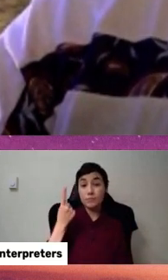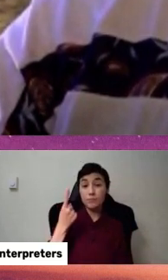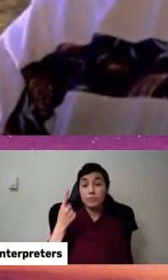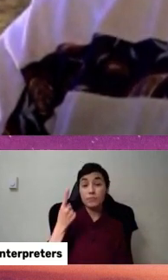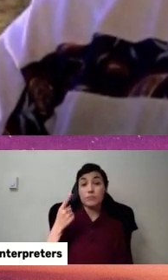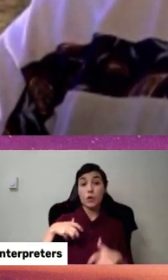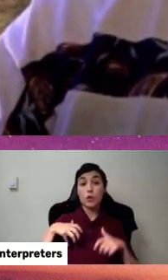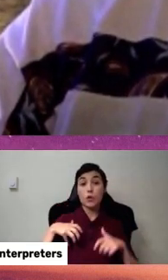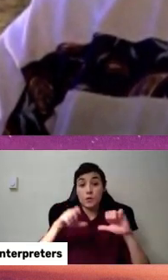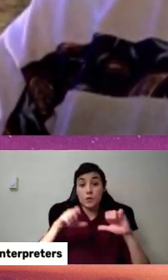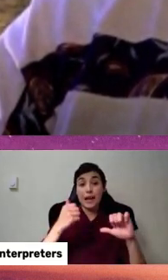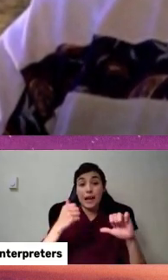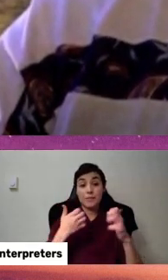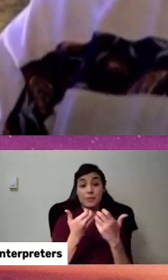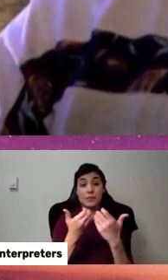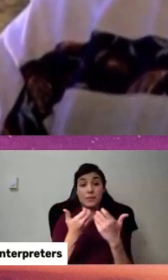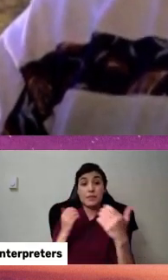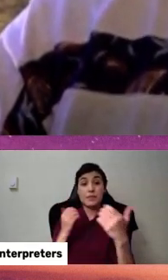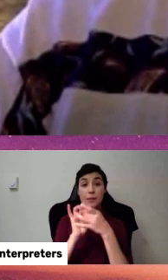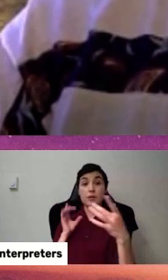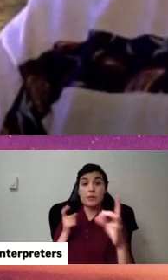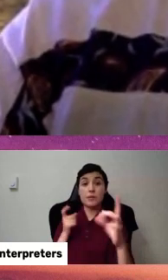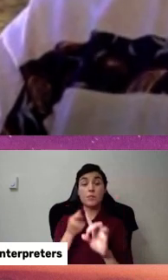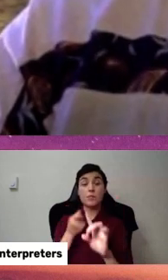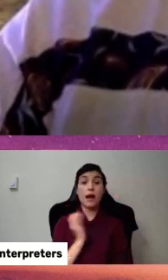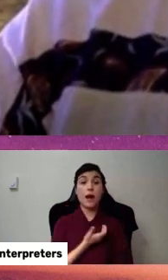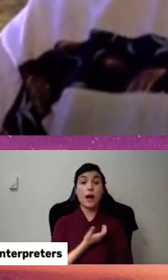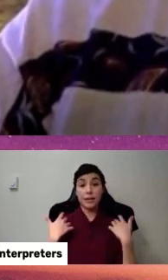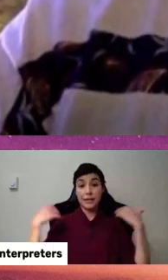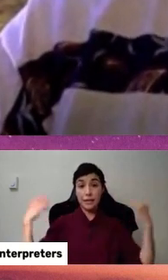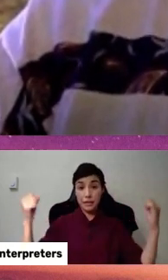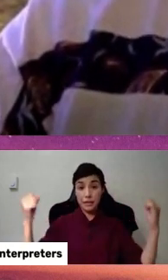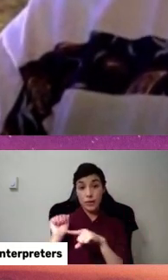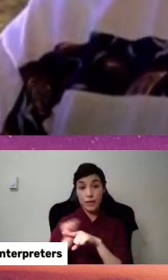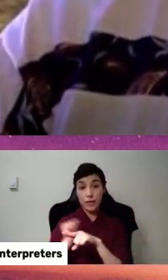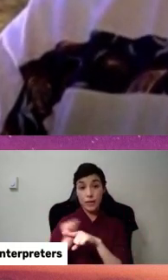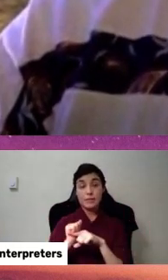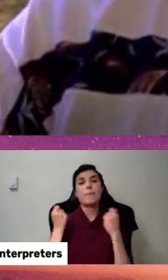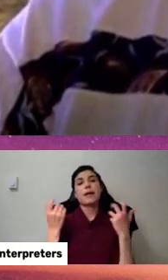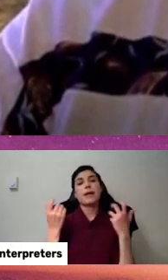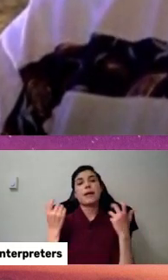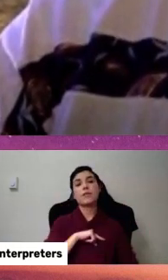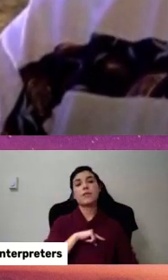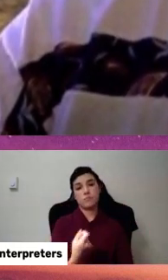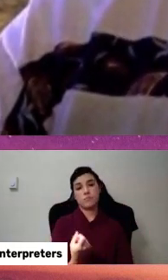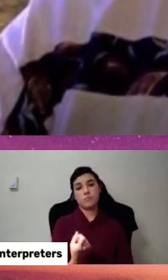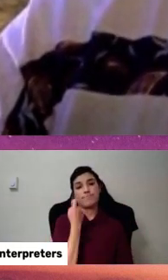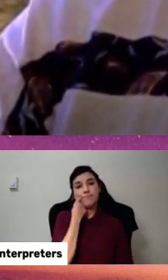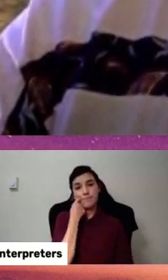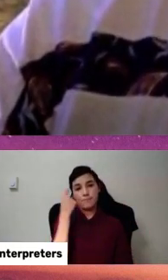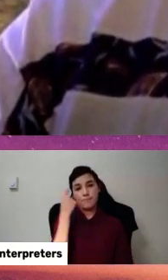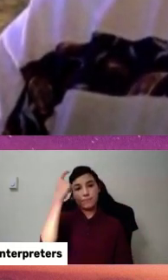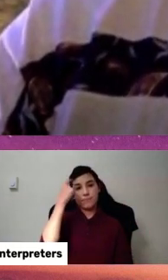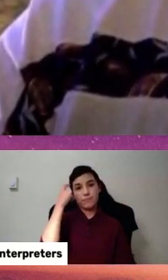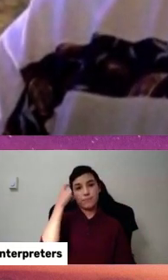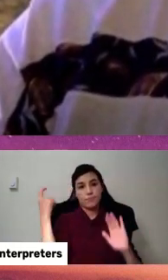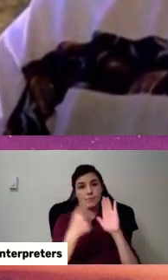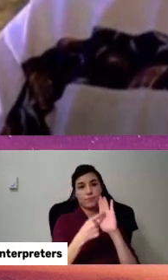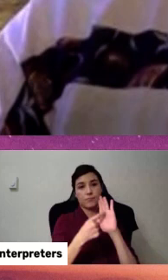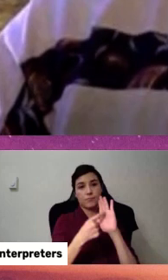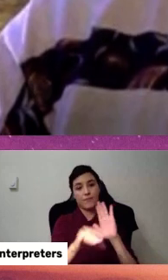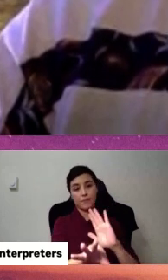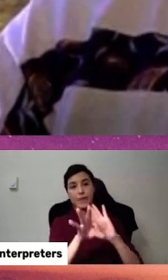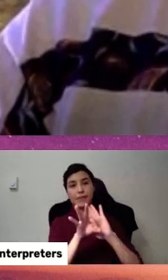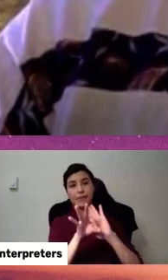healing practices in a lot of ways, and that we're just now finding, a lot of us are just now finding our reconnection to those healing